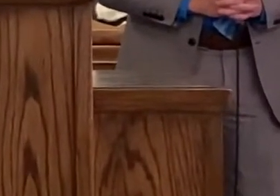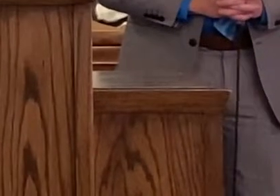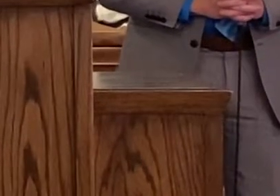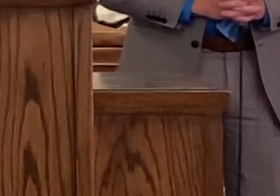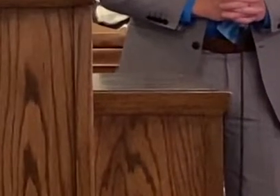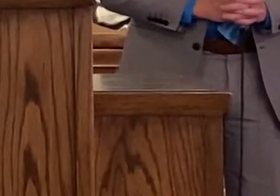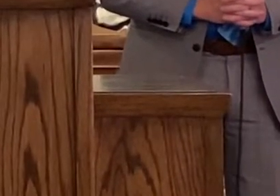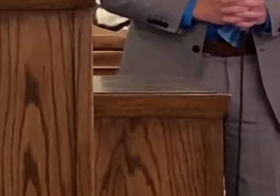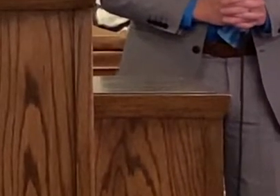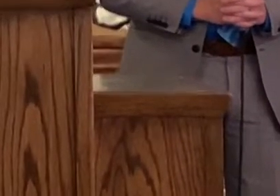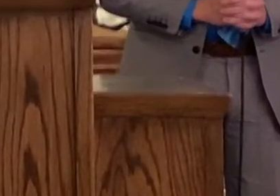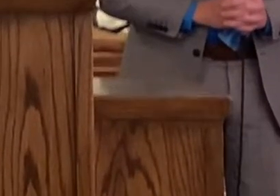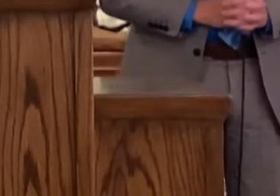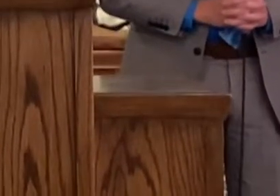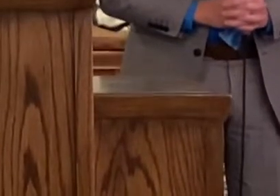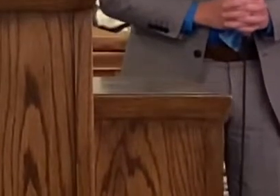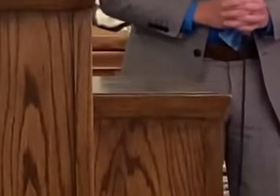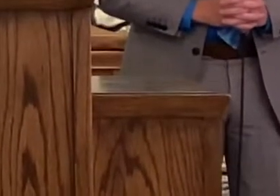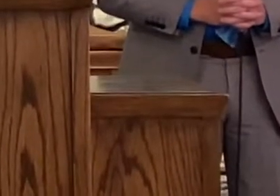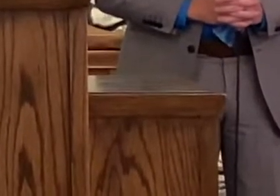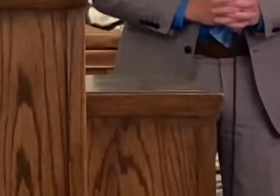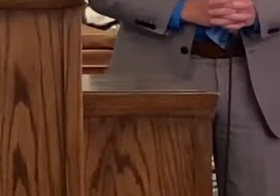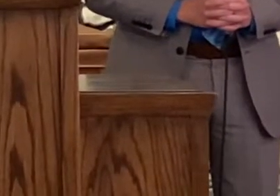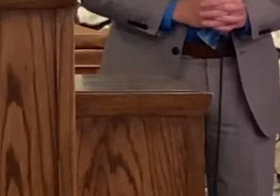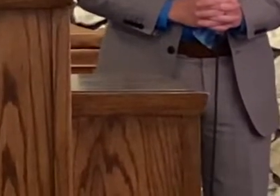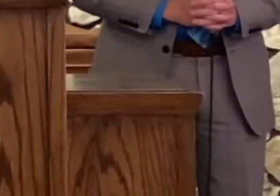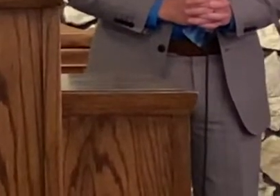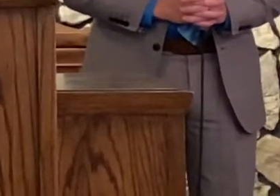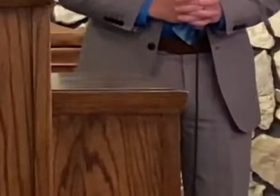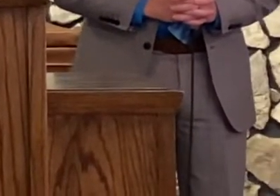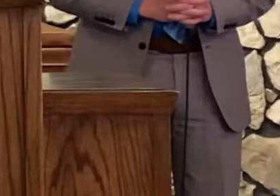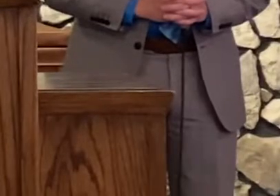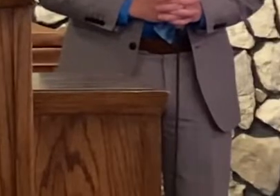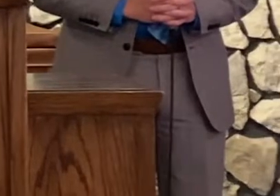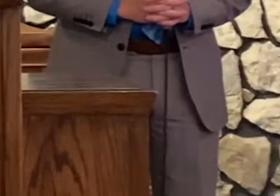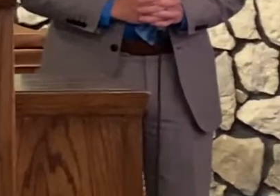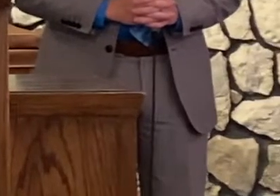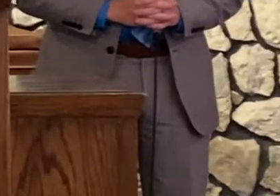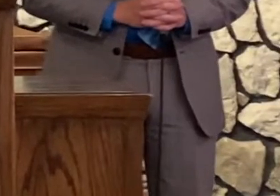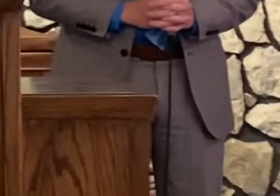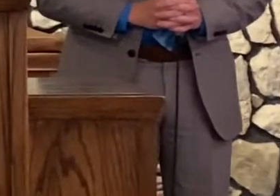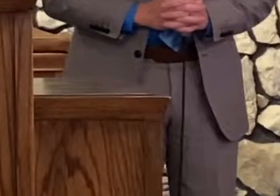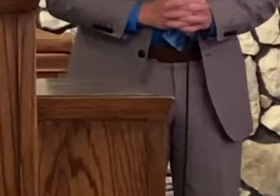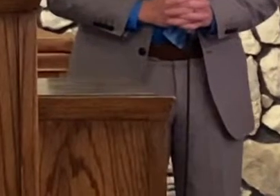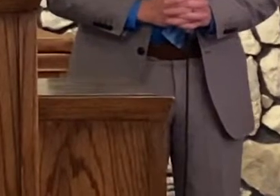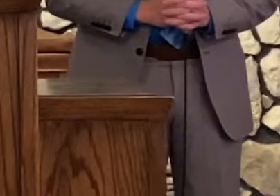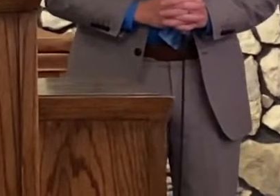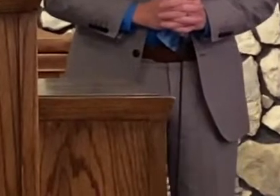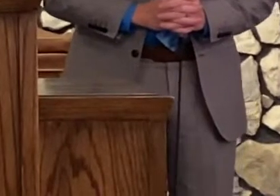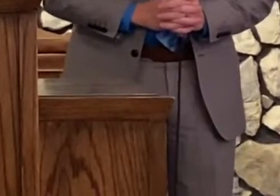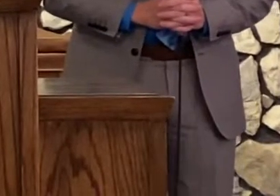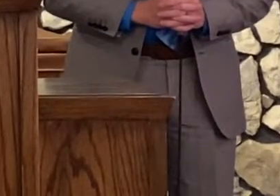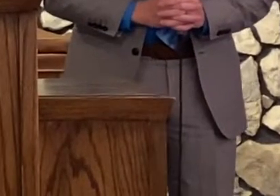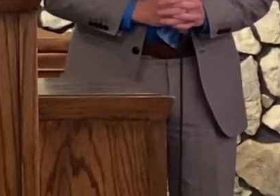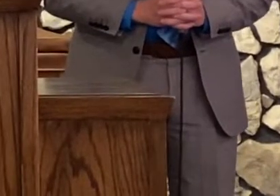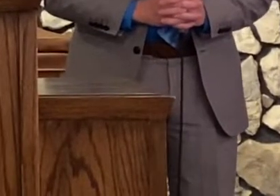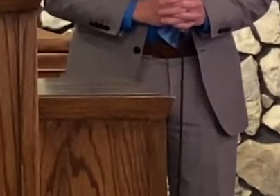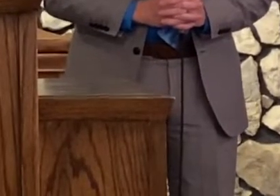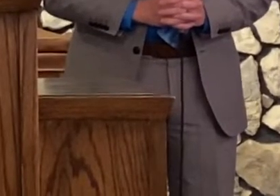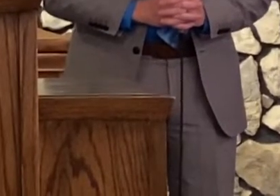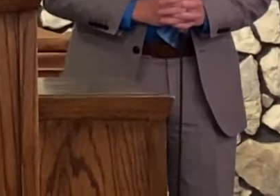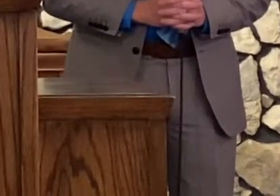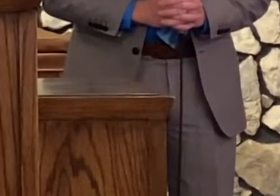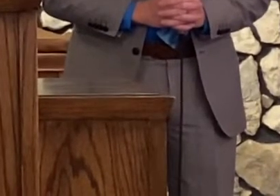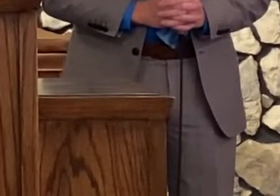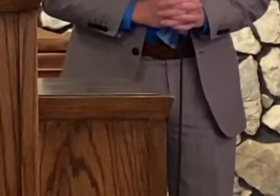wants to come, yes, a miracle can happen. You don't have to be right here in the building where